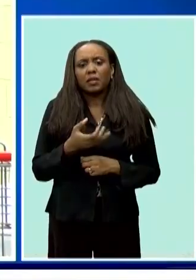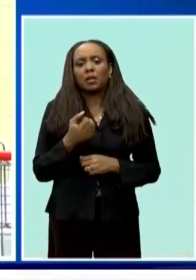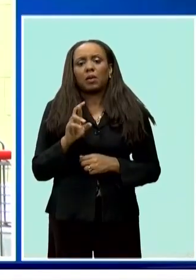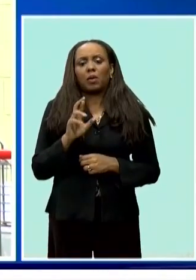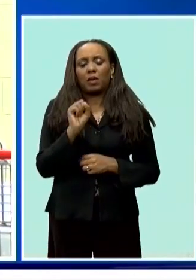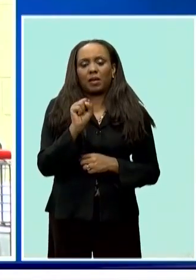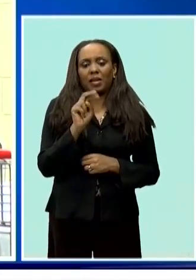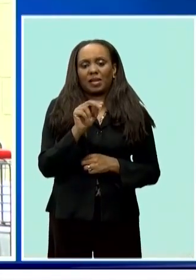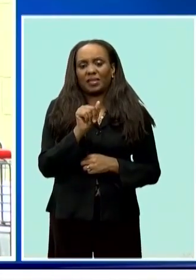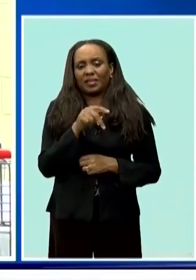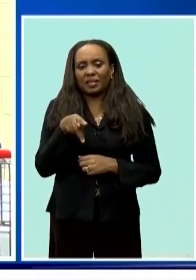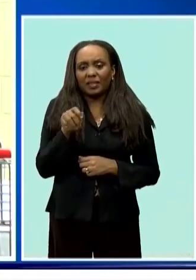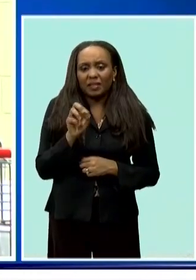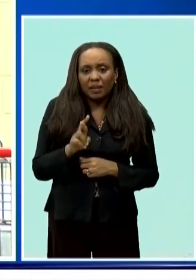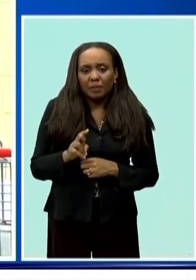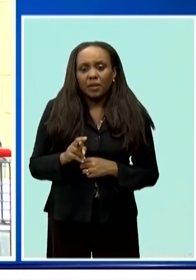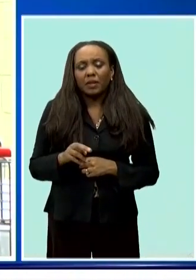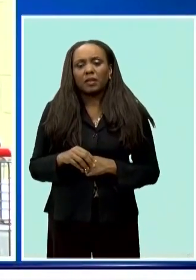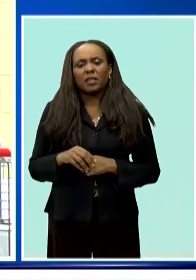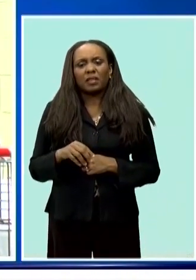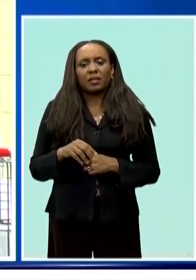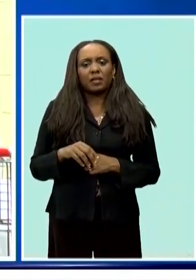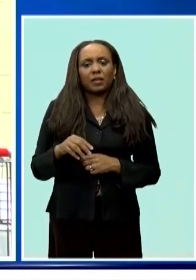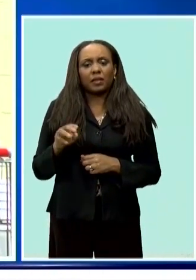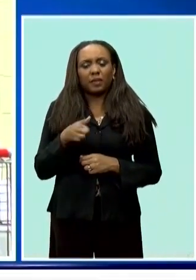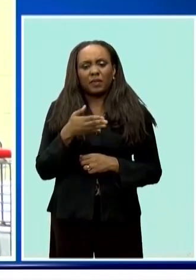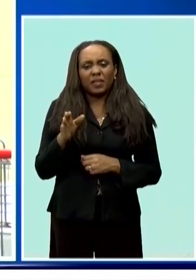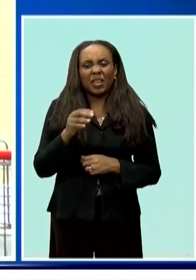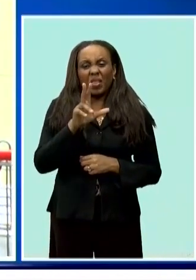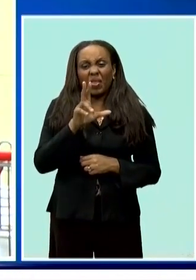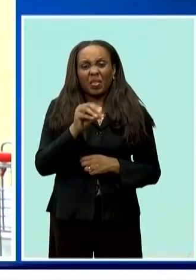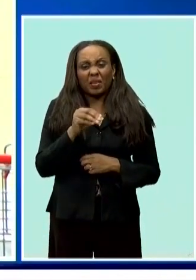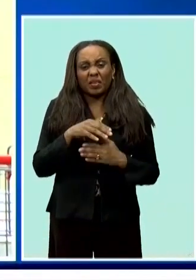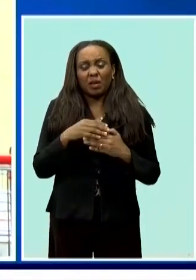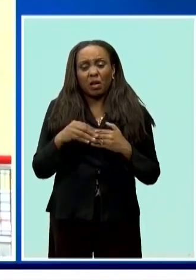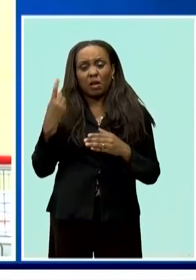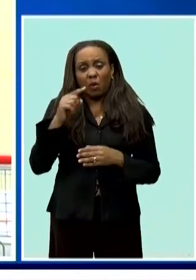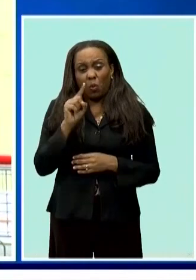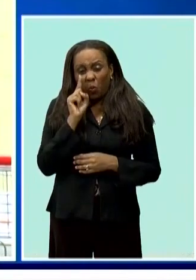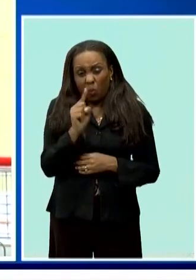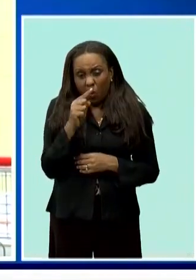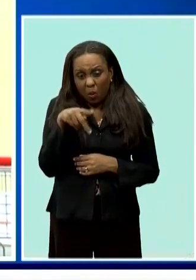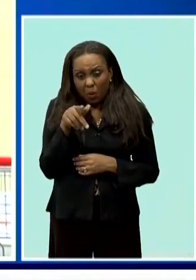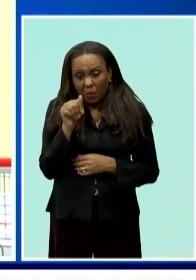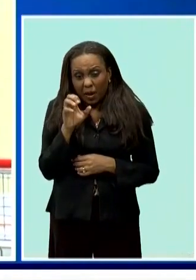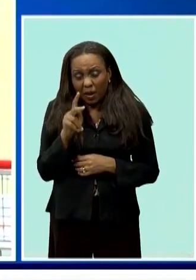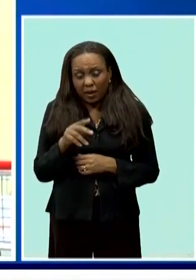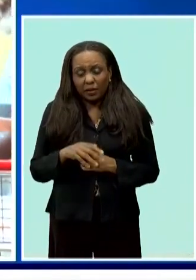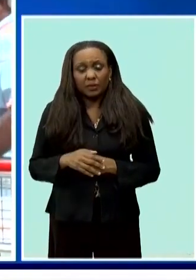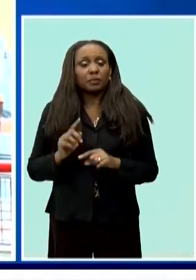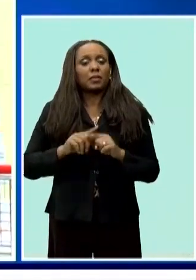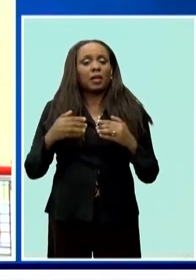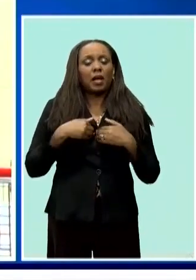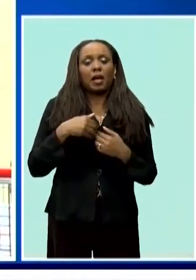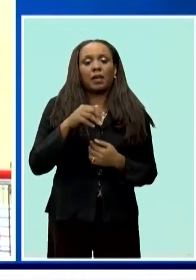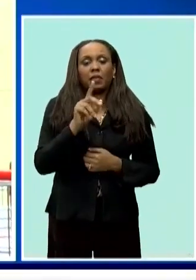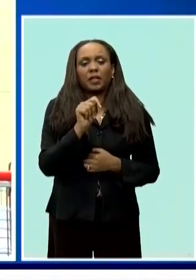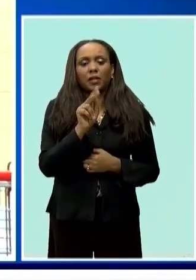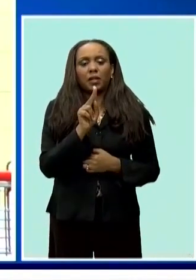can, Barbadians have been doing their utmost to ensure they get their fish for their Good Friday meals. There was a steady flow of people in the Bridgetown Fisheries